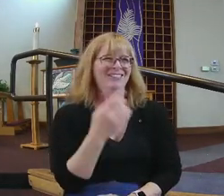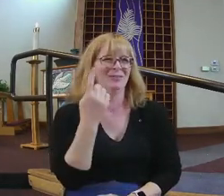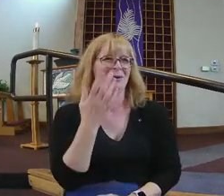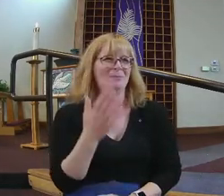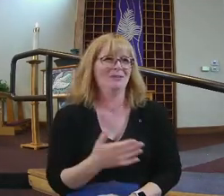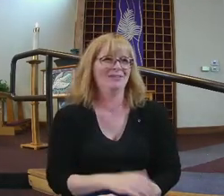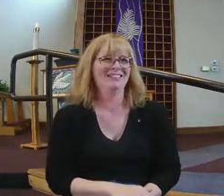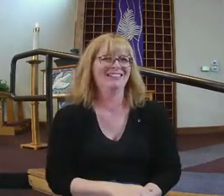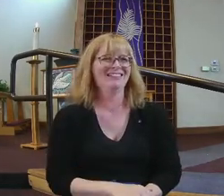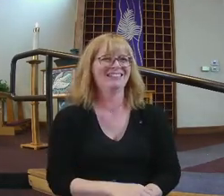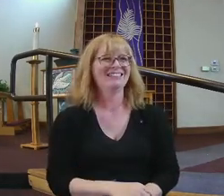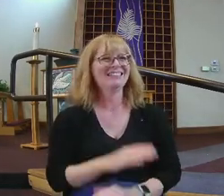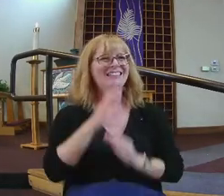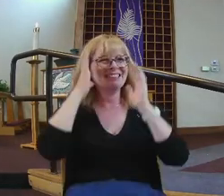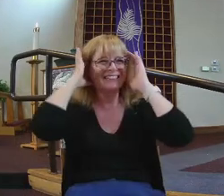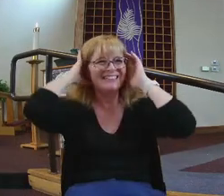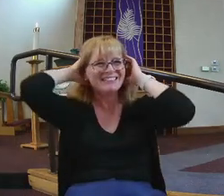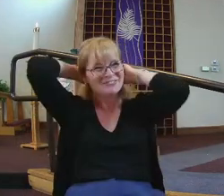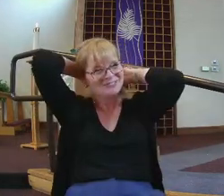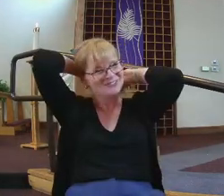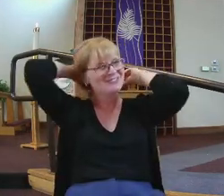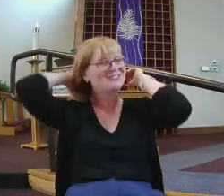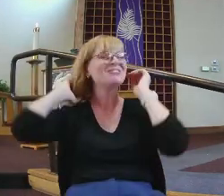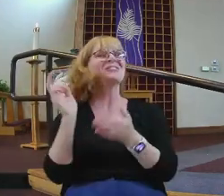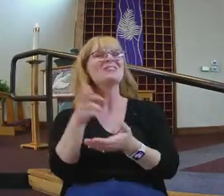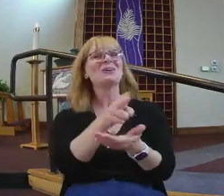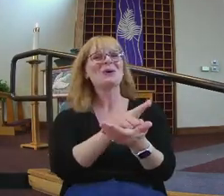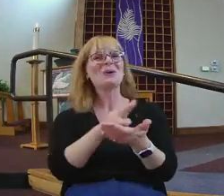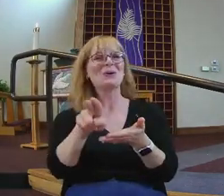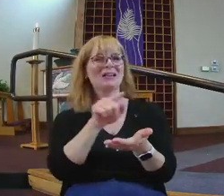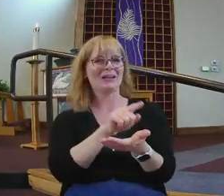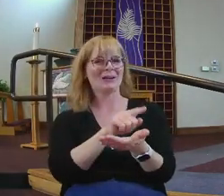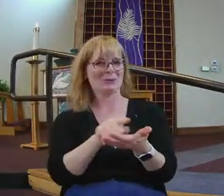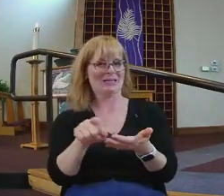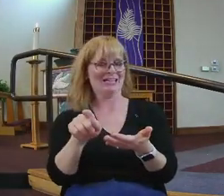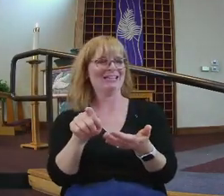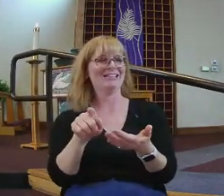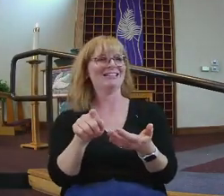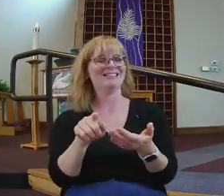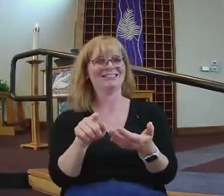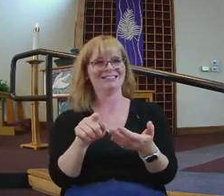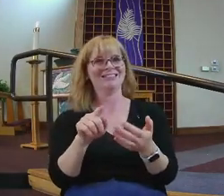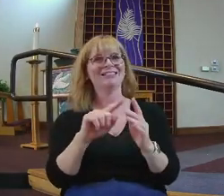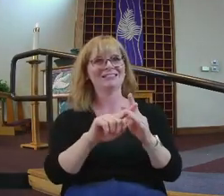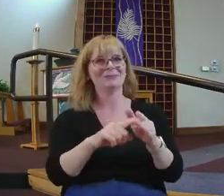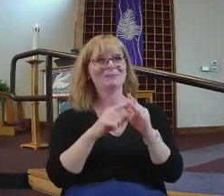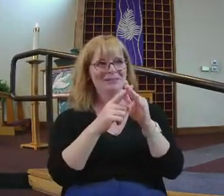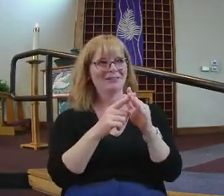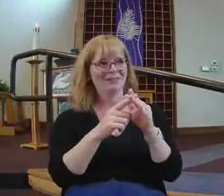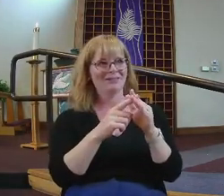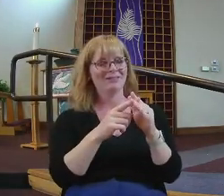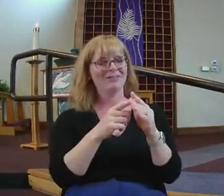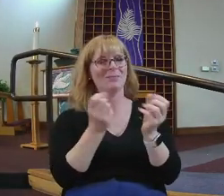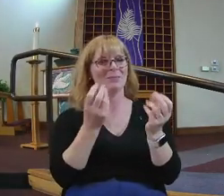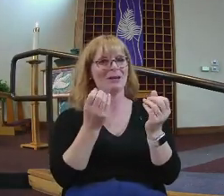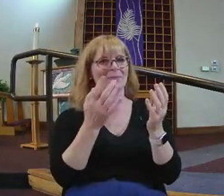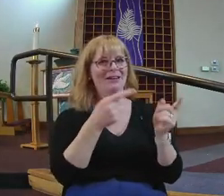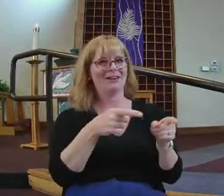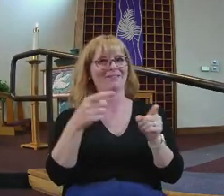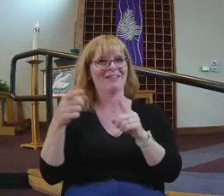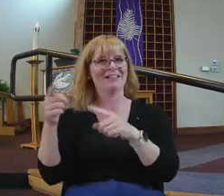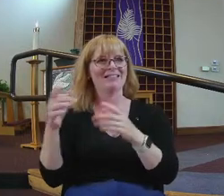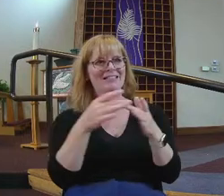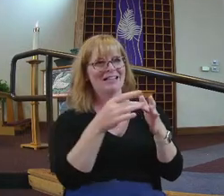that we'd like to let you know about. Well, Holy Week has begun, and we've got a lot more ahead of us as we lead up to